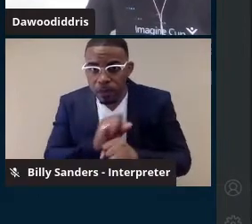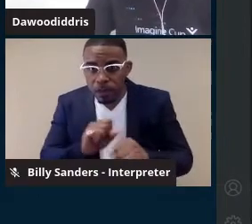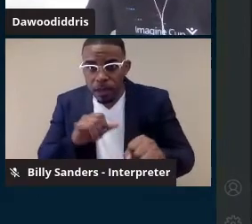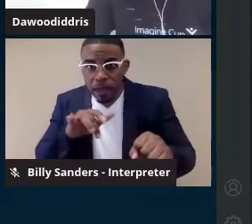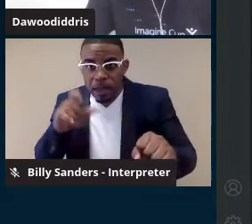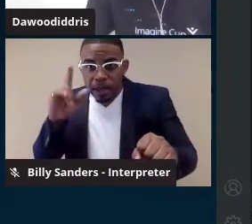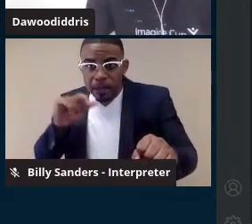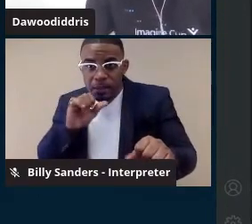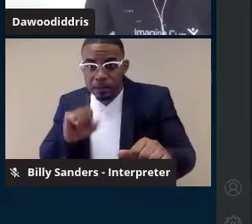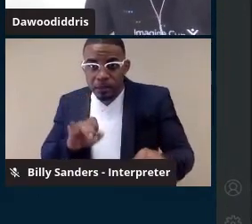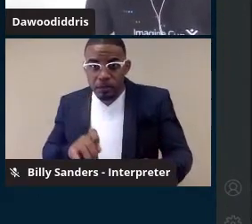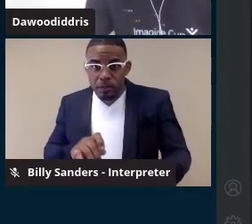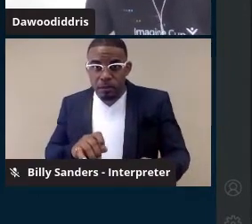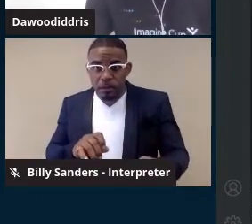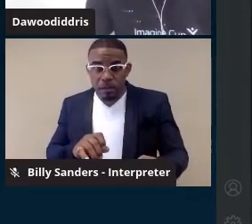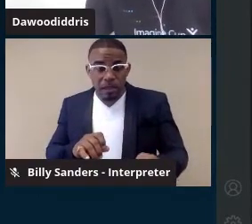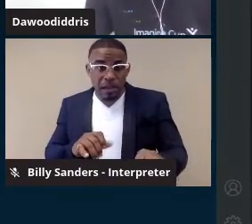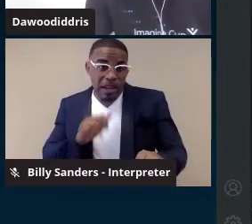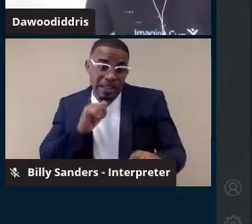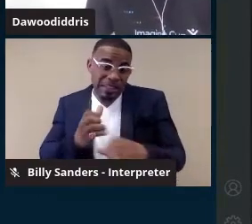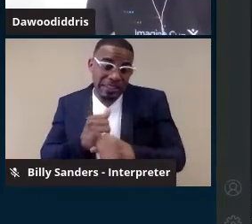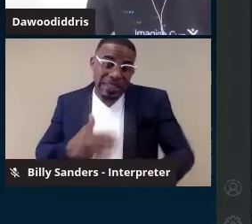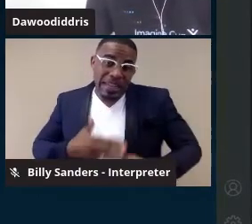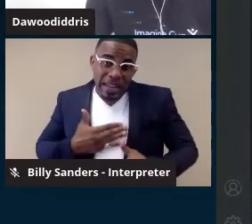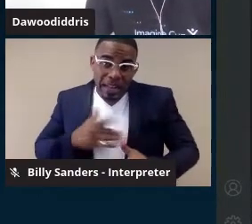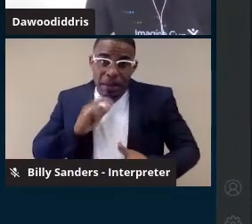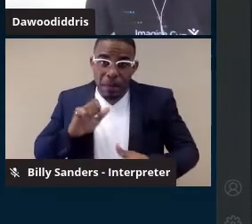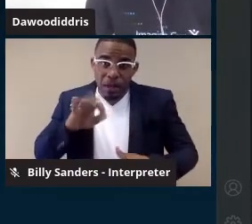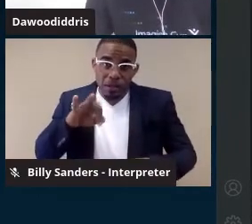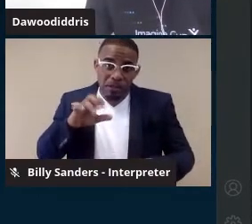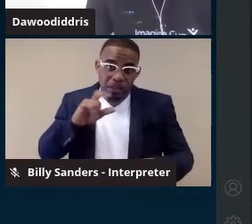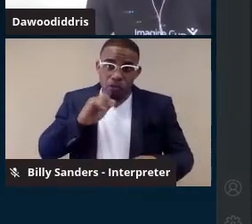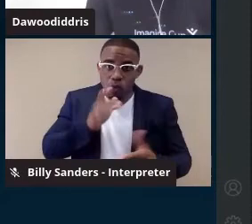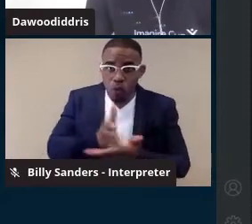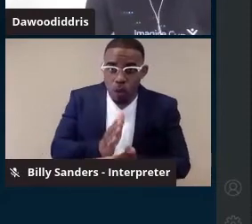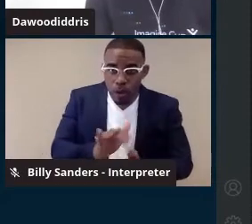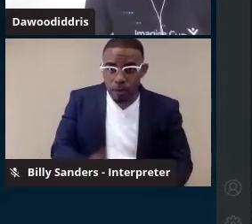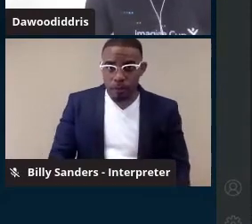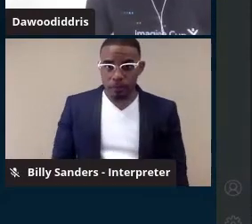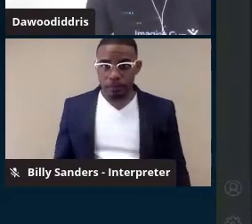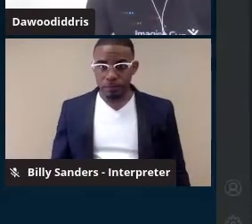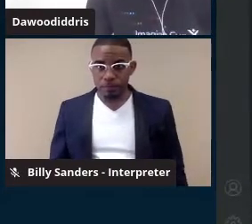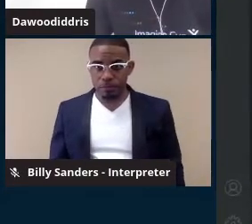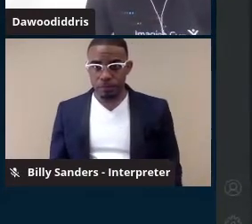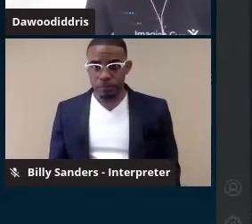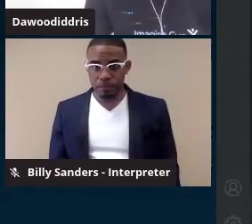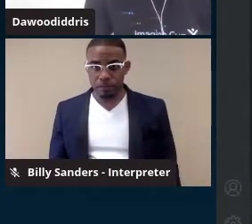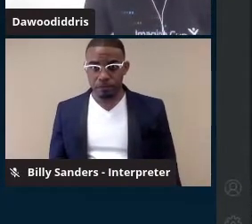say that, hey, I need to declare a variable called URI, okay?